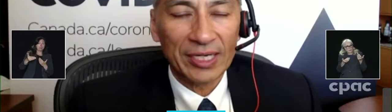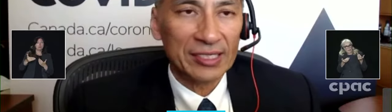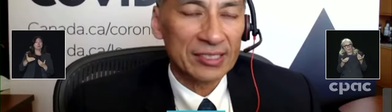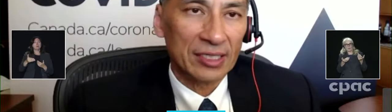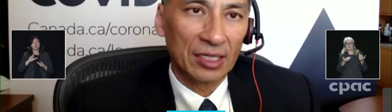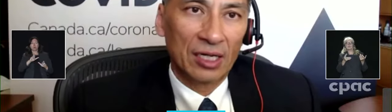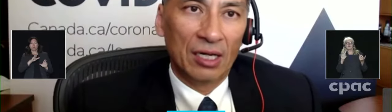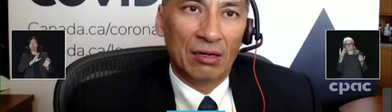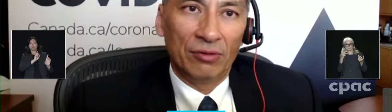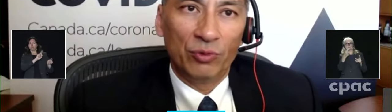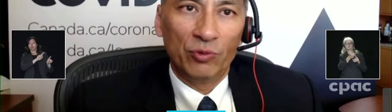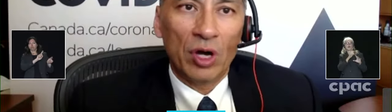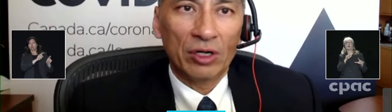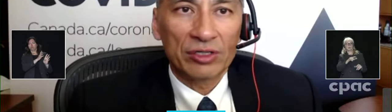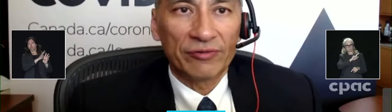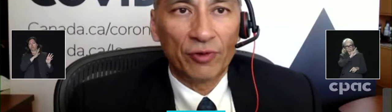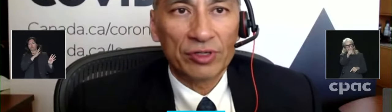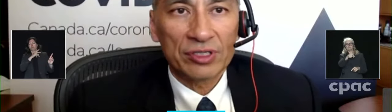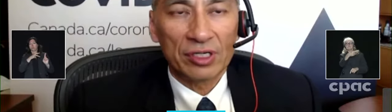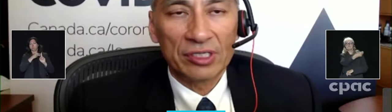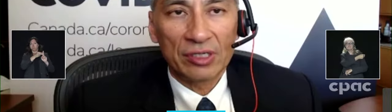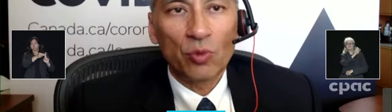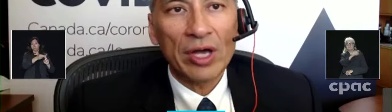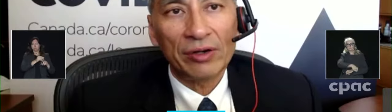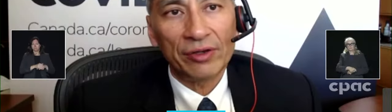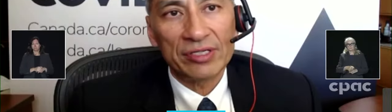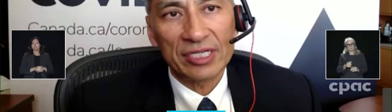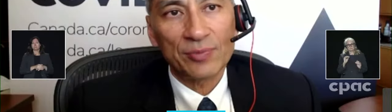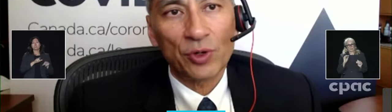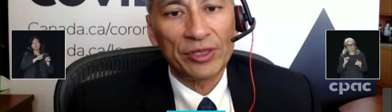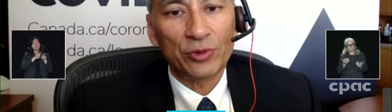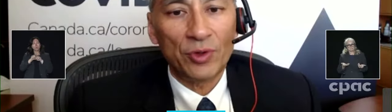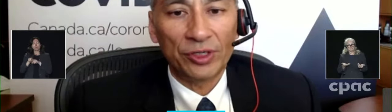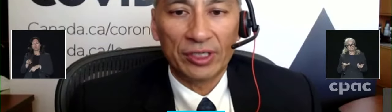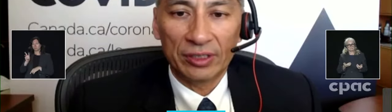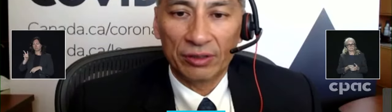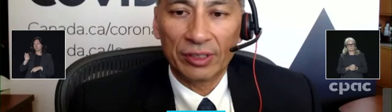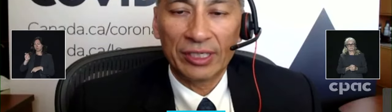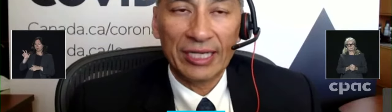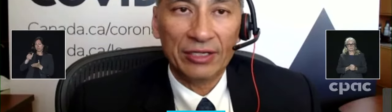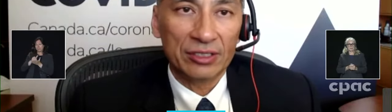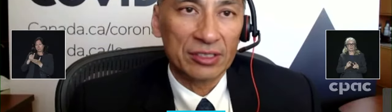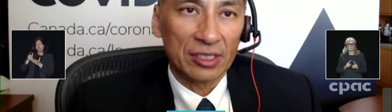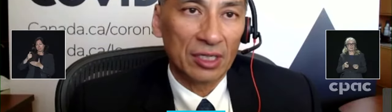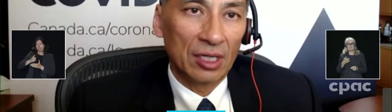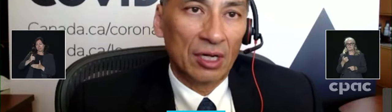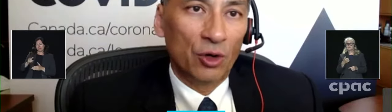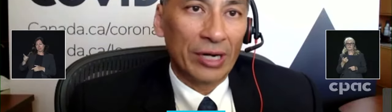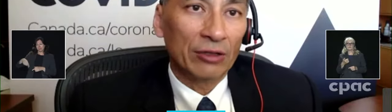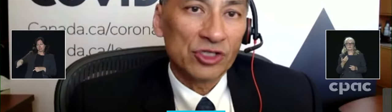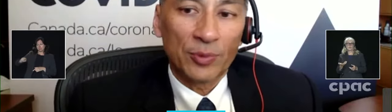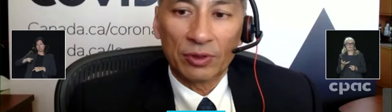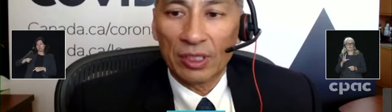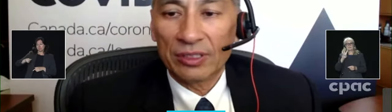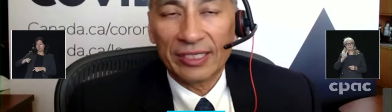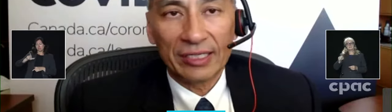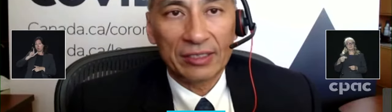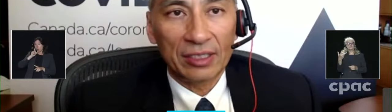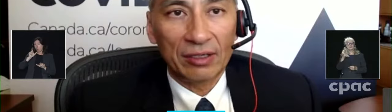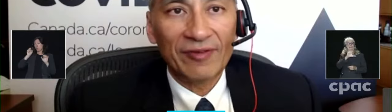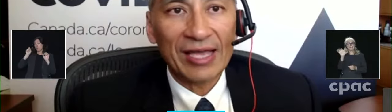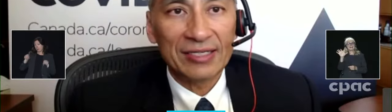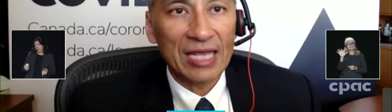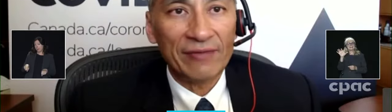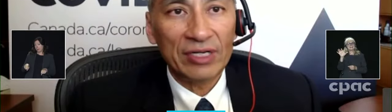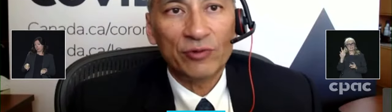second dose. But I guess what we want to also focus on is that why are there 6.3 million, Canadians who are eligible to